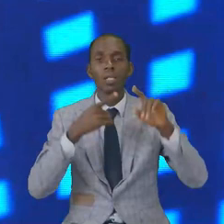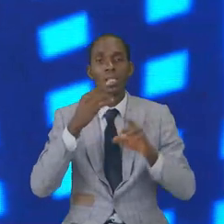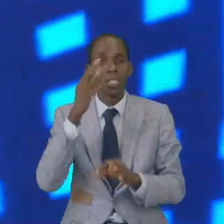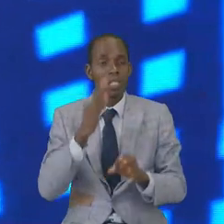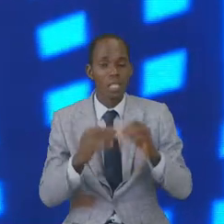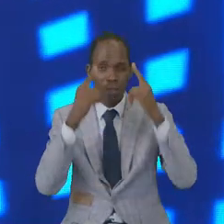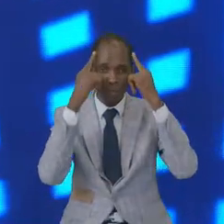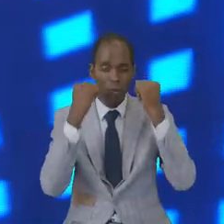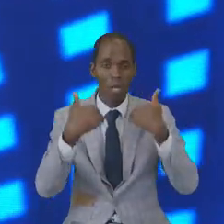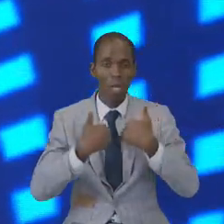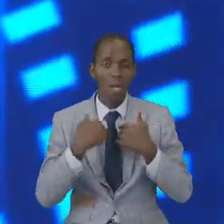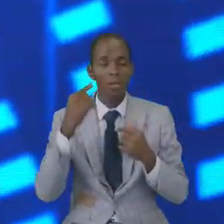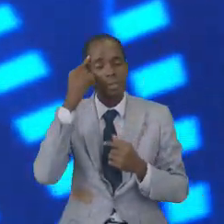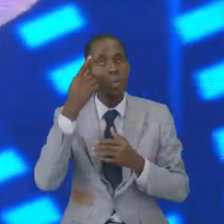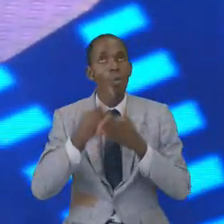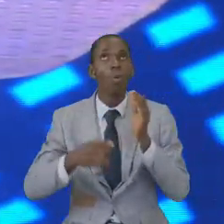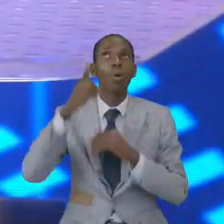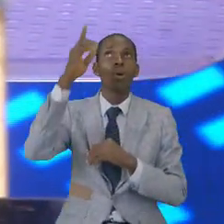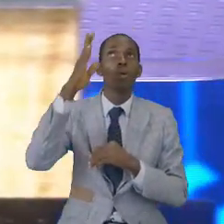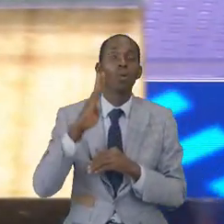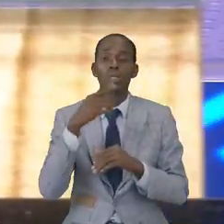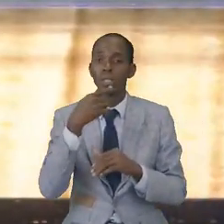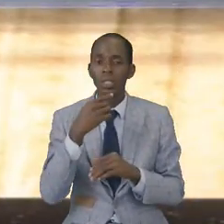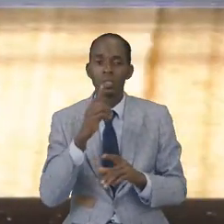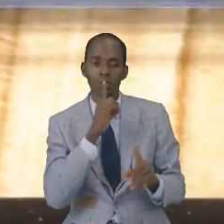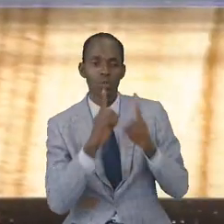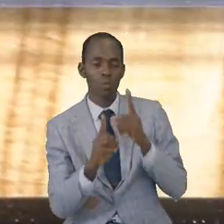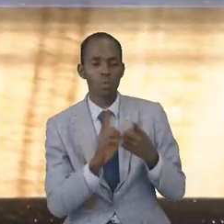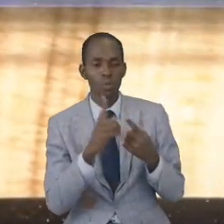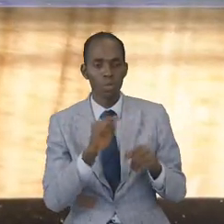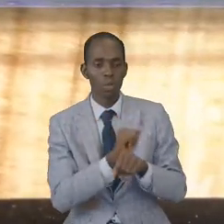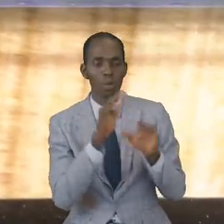had considered what God said, "Speak